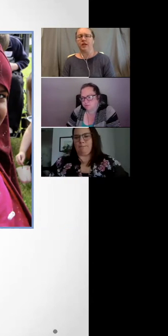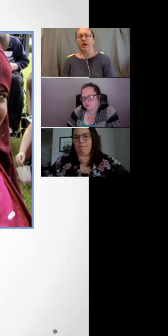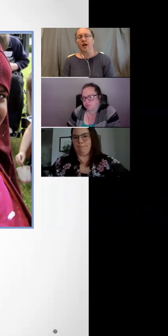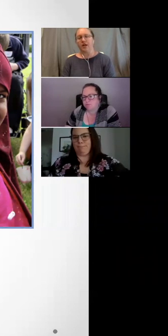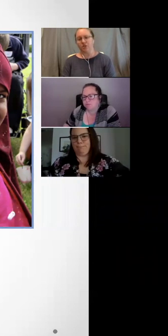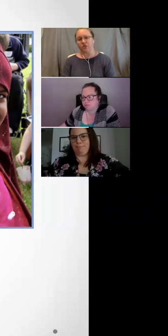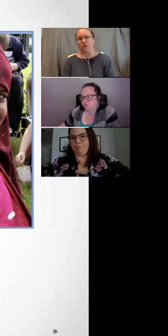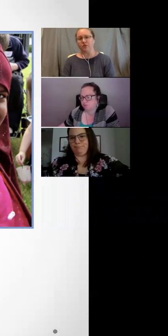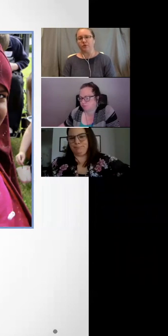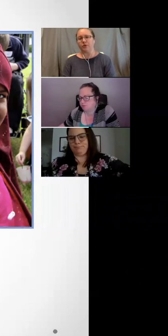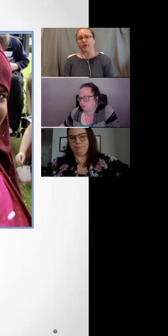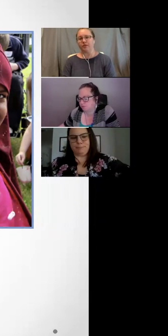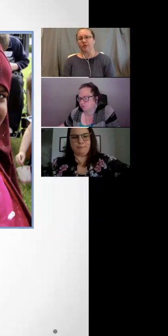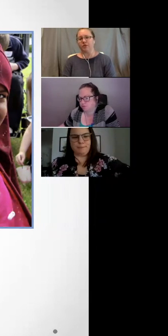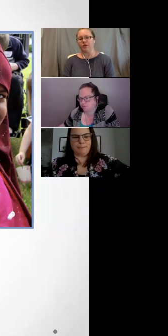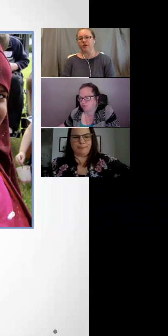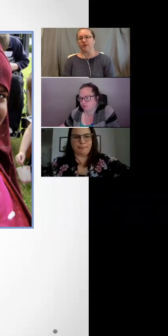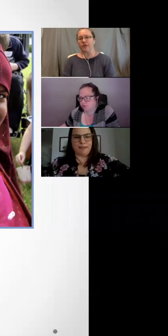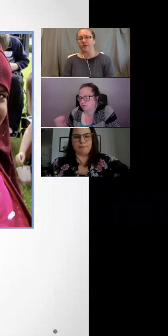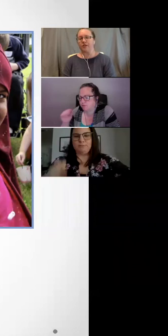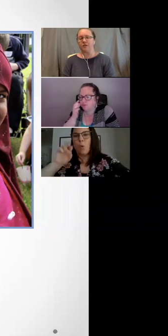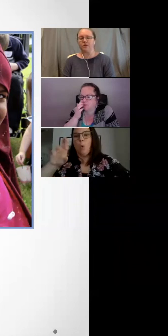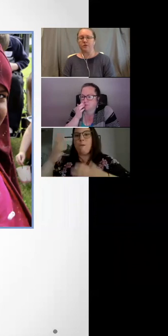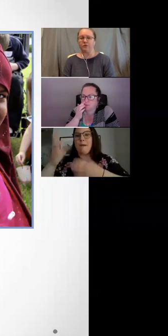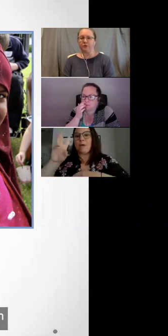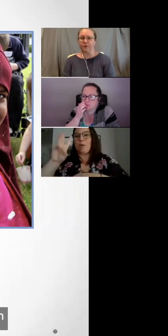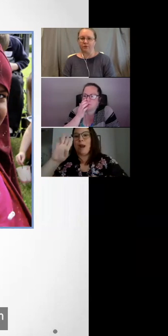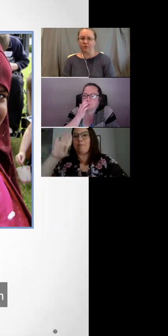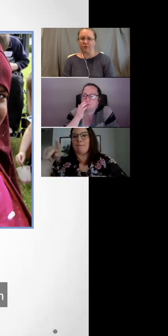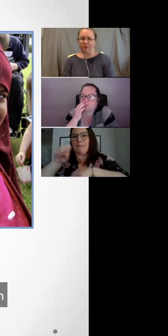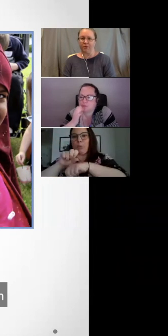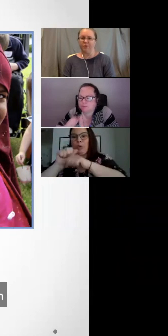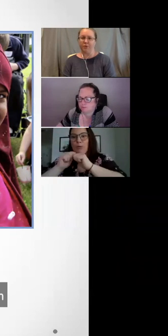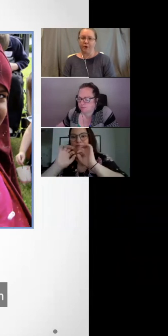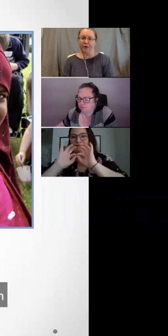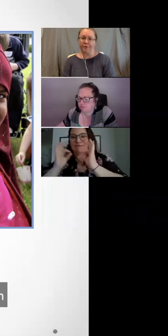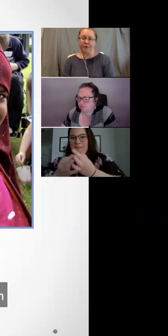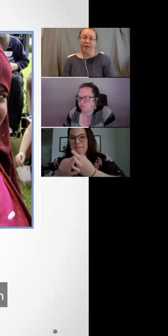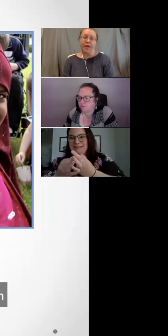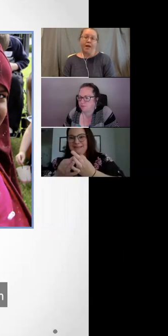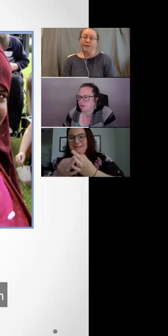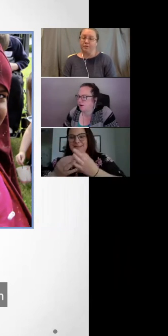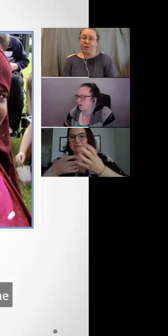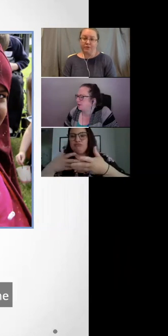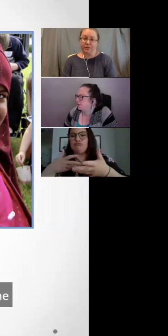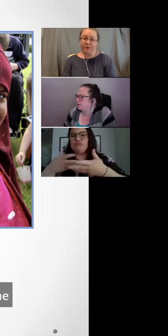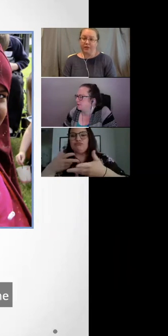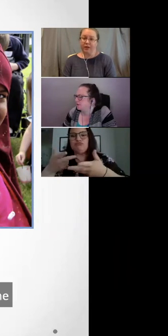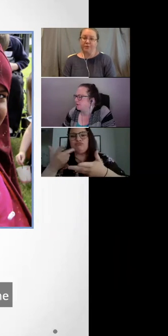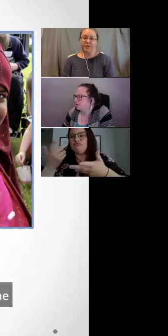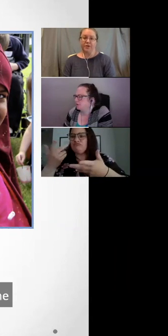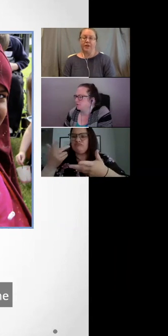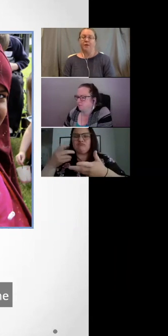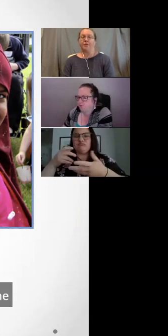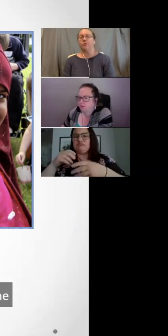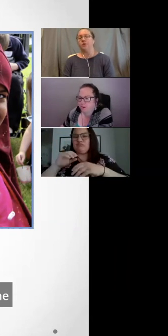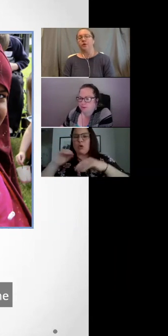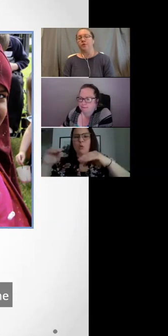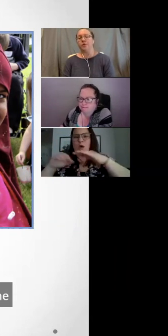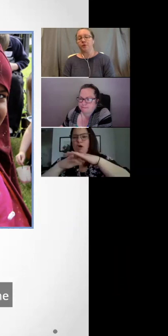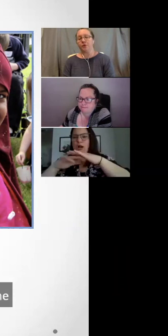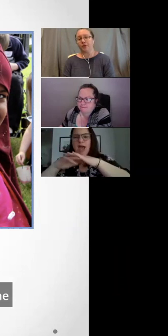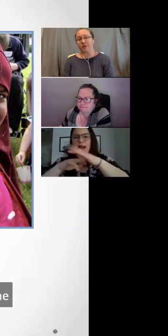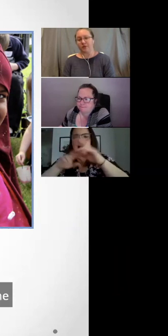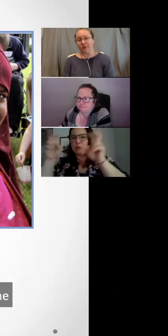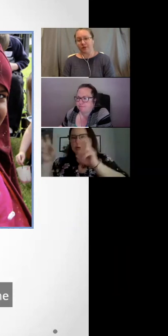need additional support in the mental health area, so then we would refer them to the well-being program. And sometimes we see the opposite thing happening where the